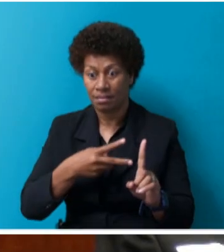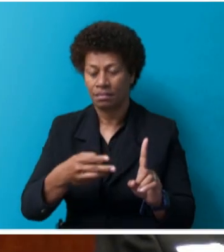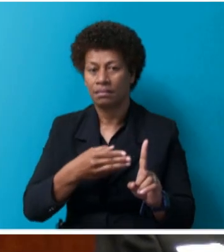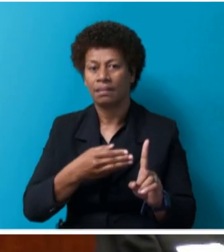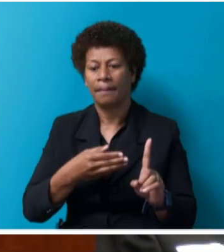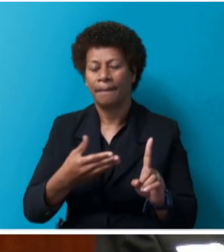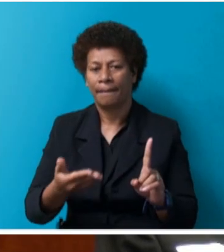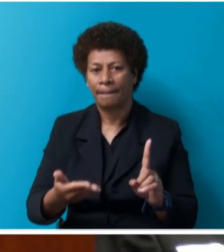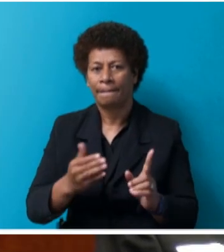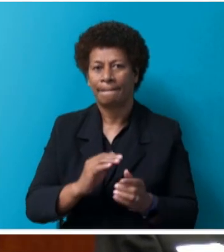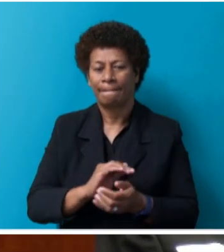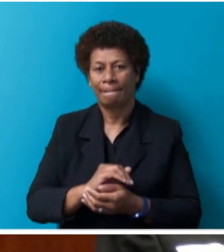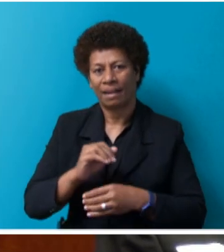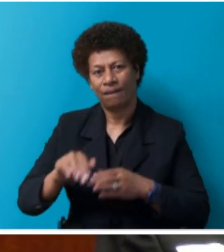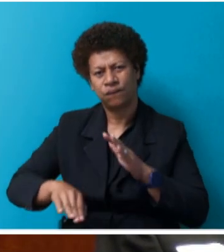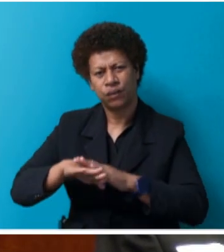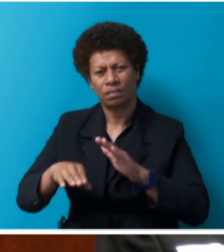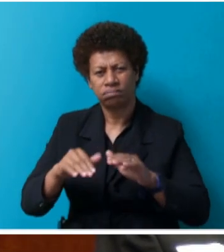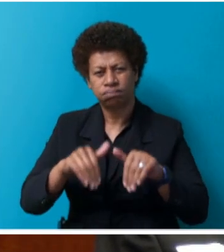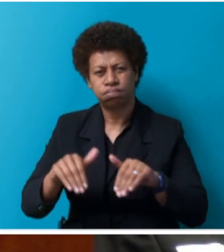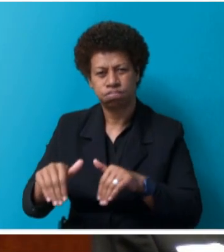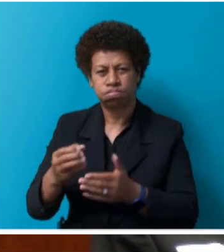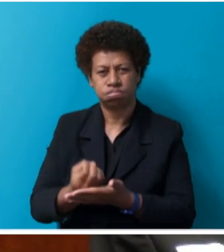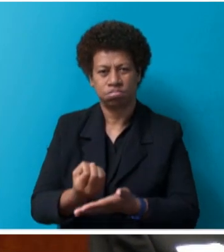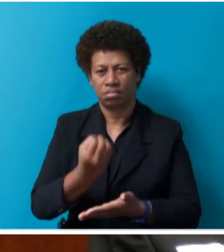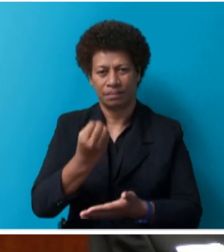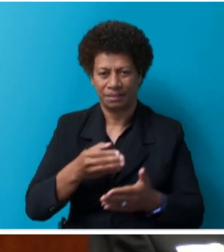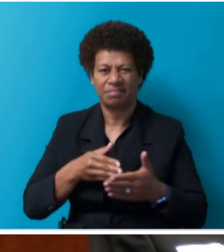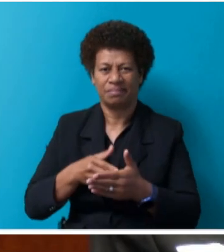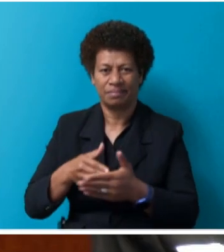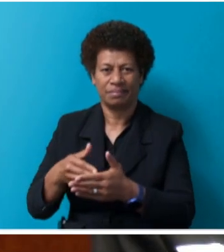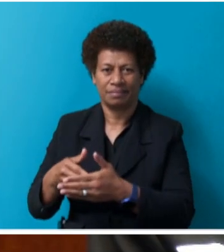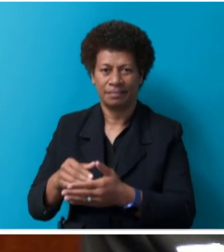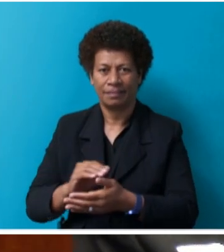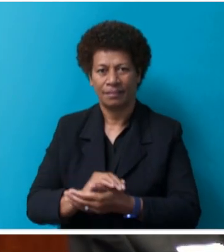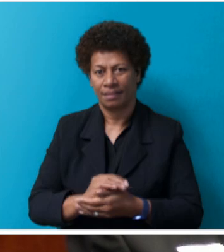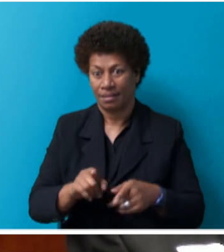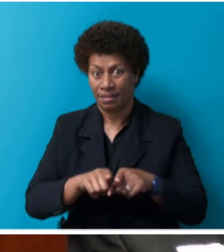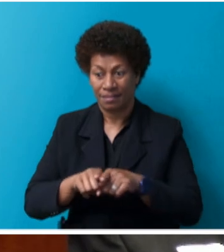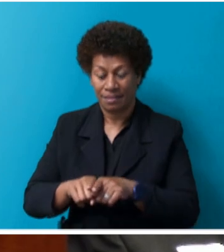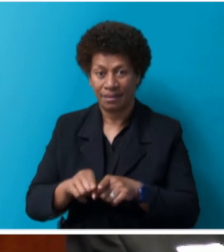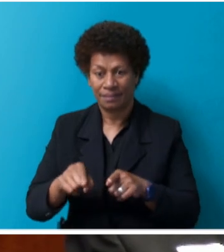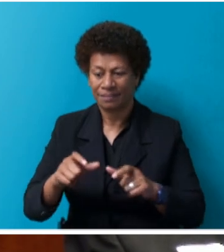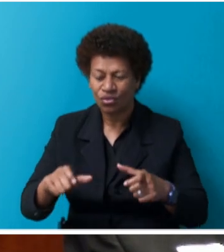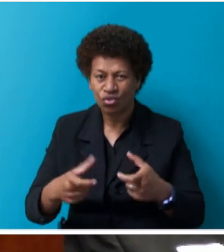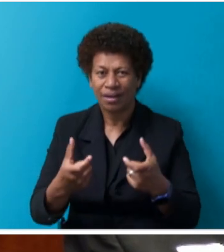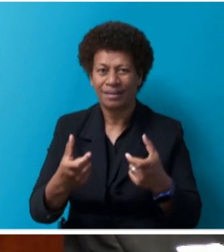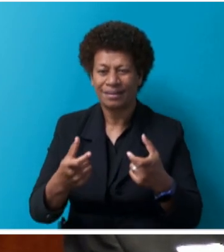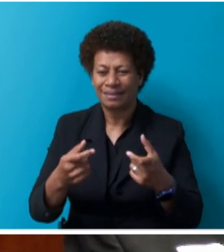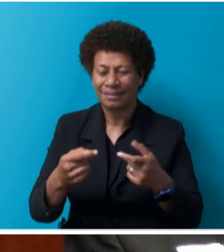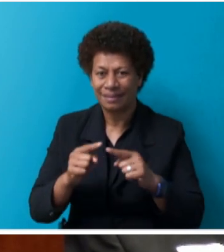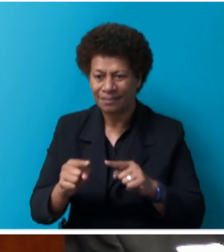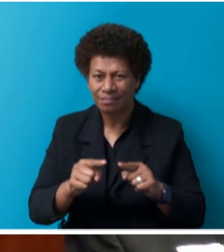and equal participation in the economy. Mr. Speaker, these overlapping and intersecting challenges and barriers have resulted